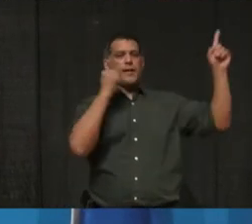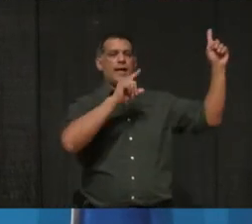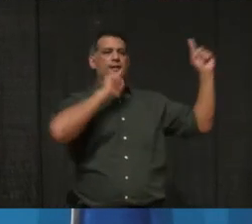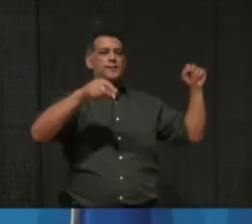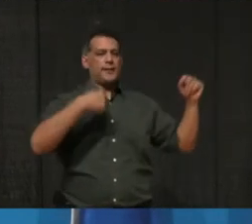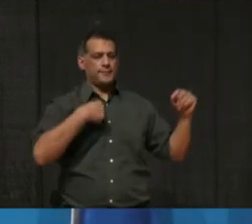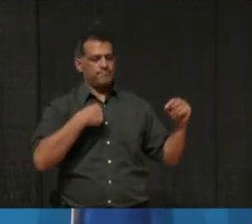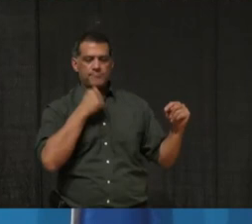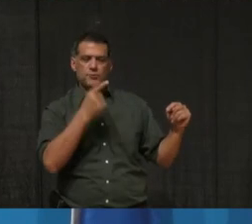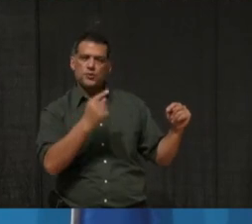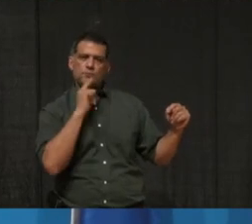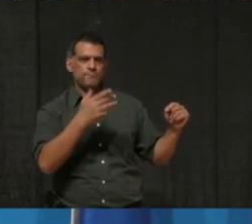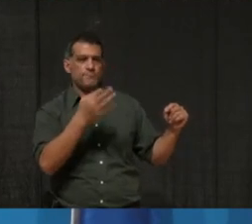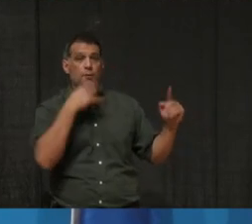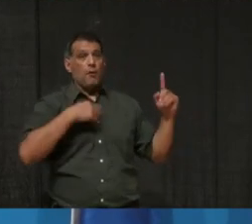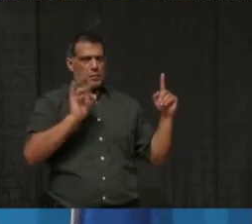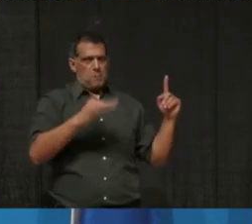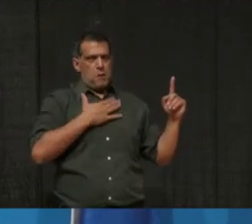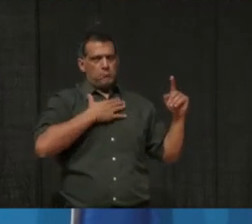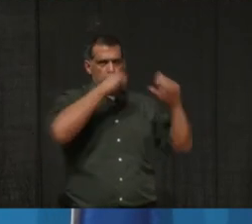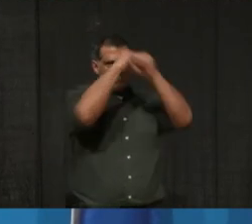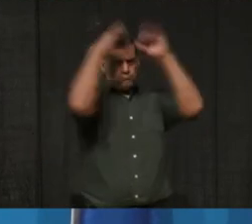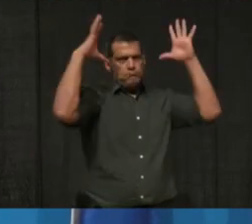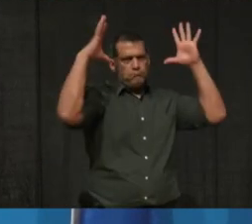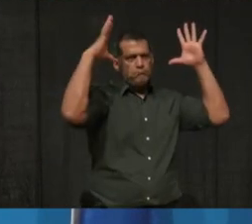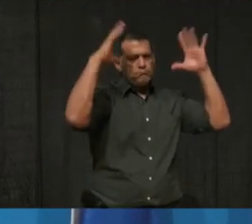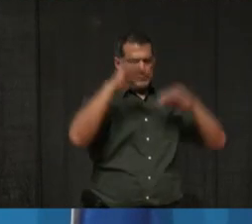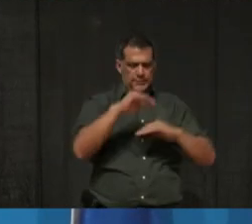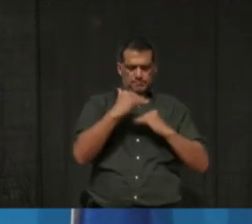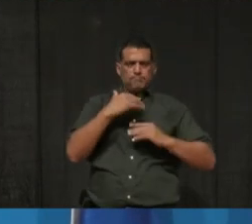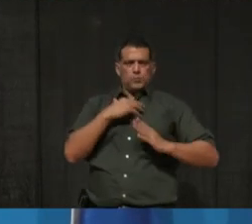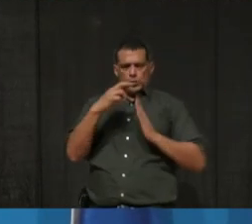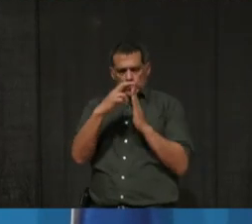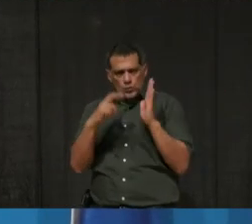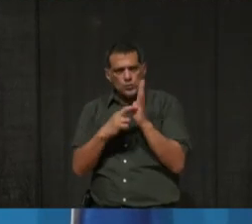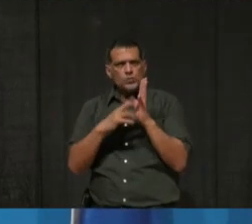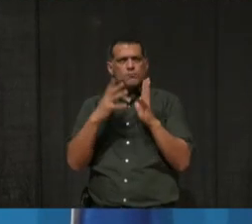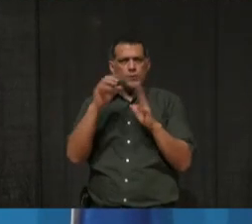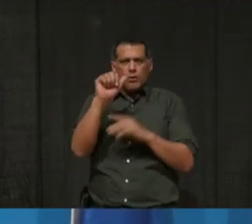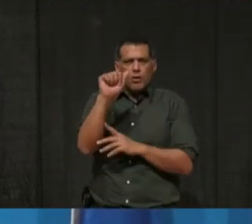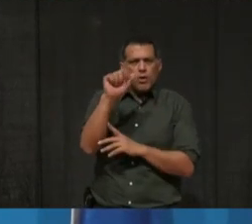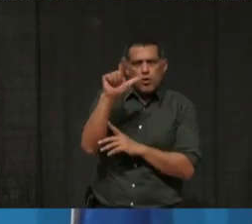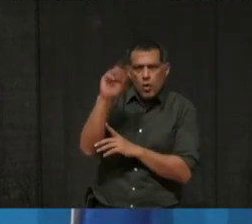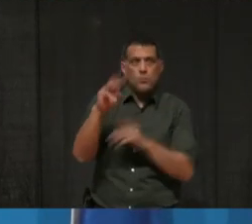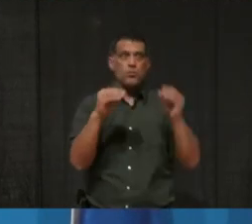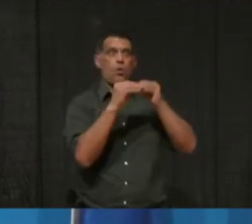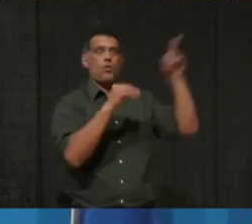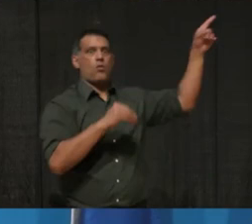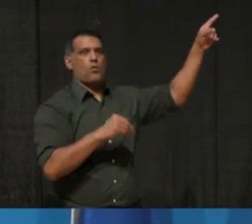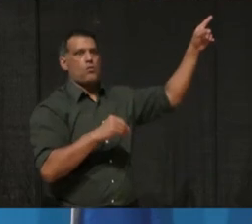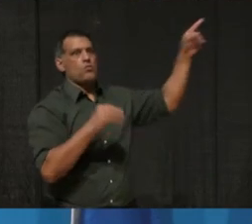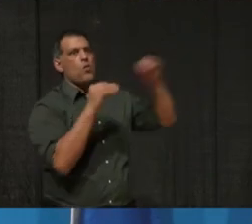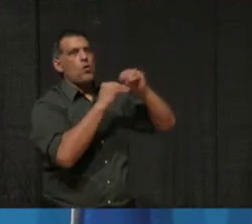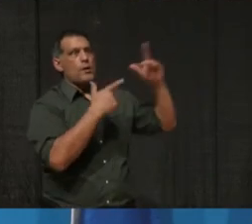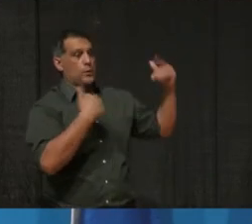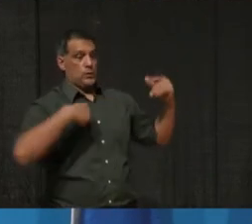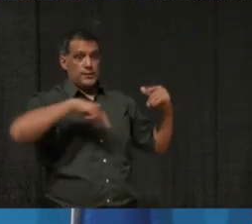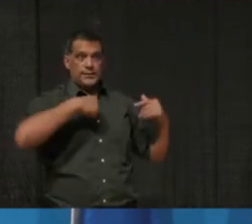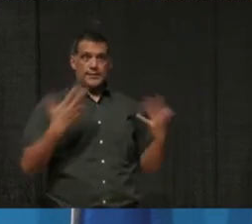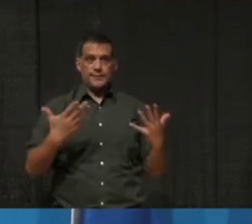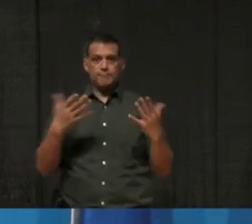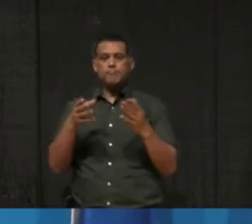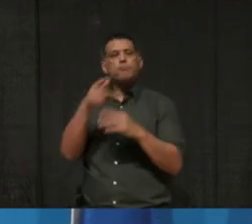My understanding is that there are those limitations under the regulation. And so I'm essentially calling for, essentially what we have here in Peel Public Health is we